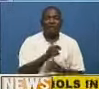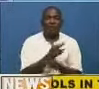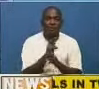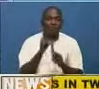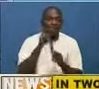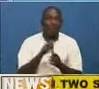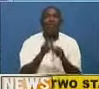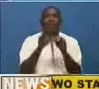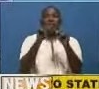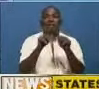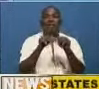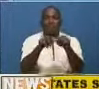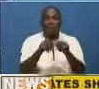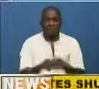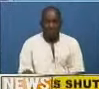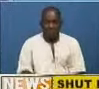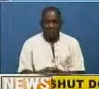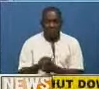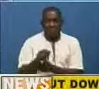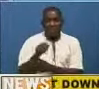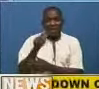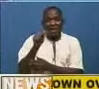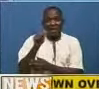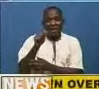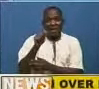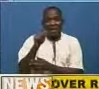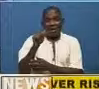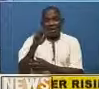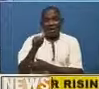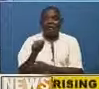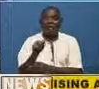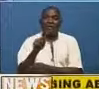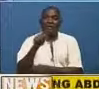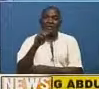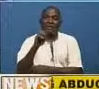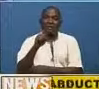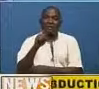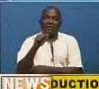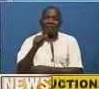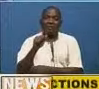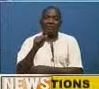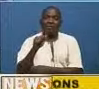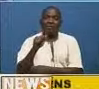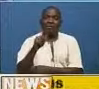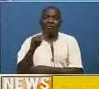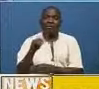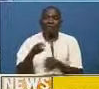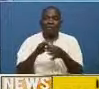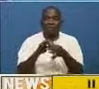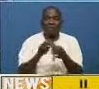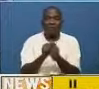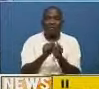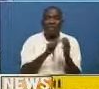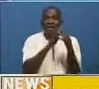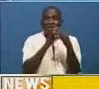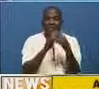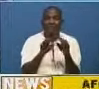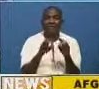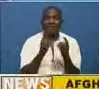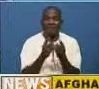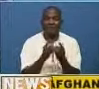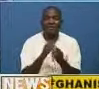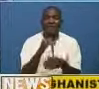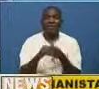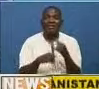GTV. In other stories, the Accra Tesano branch of the Rotary Club International, in collaboration with the United States Agency